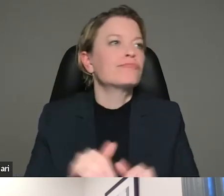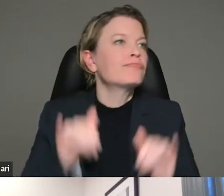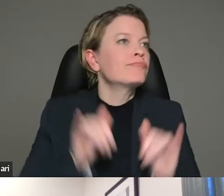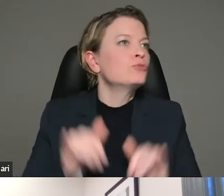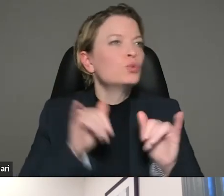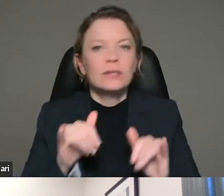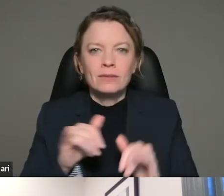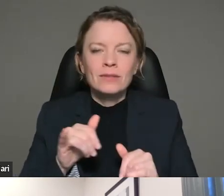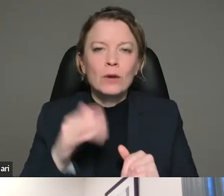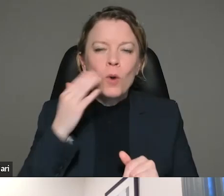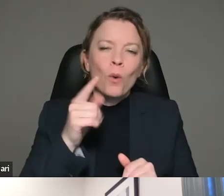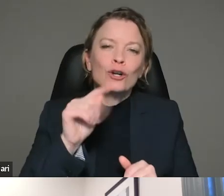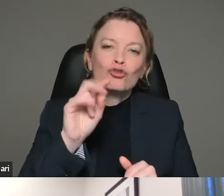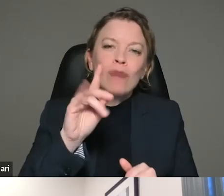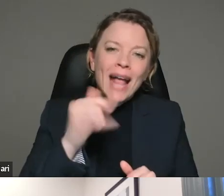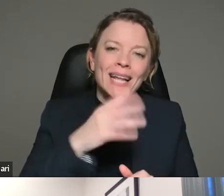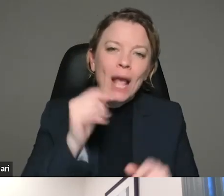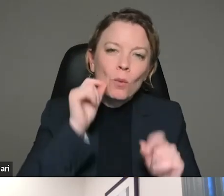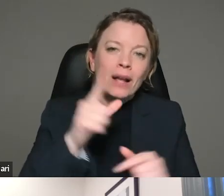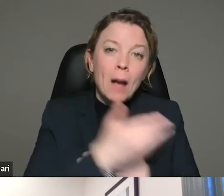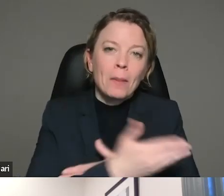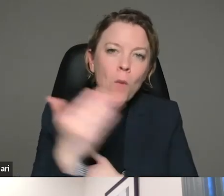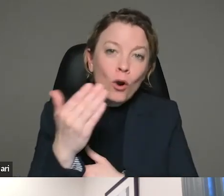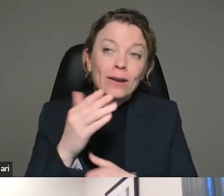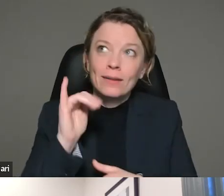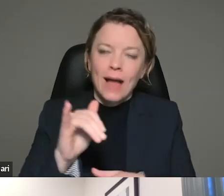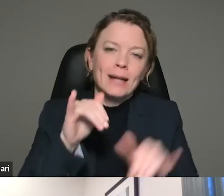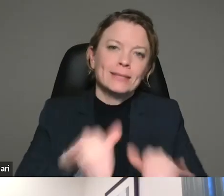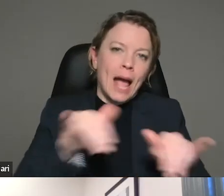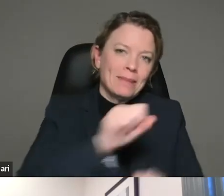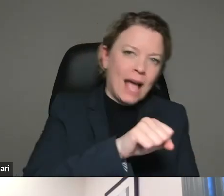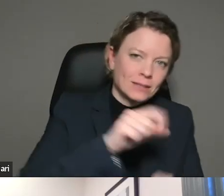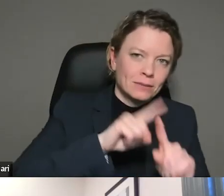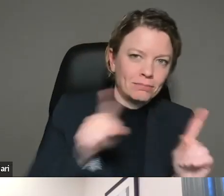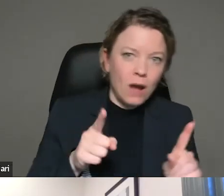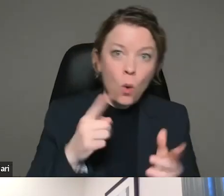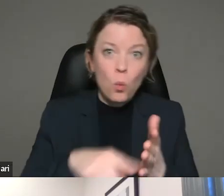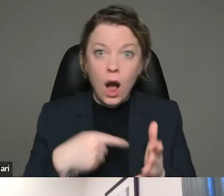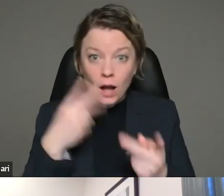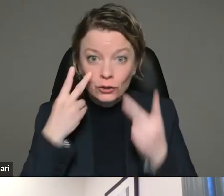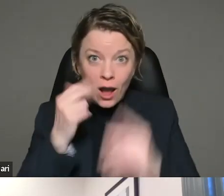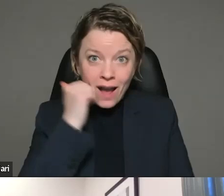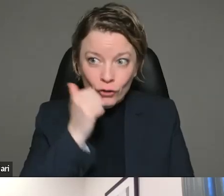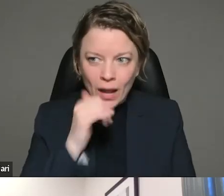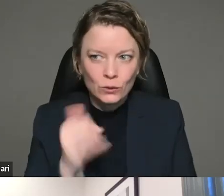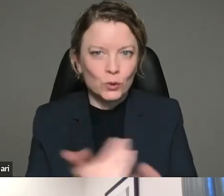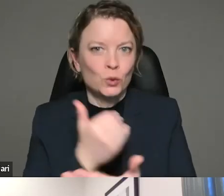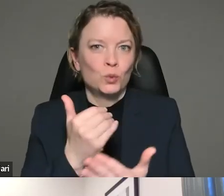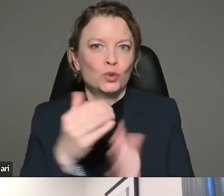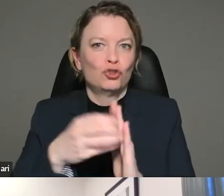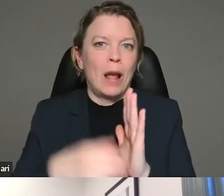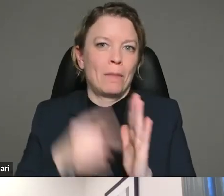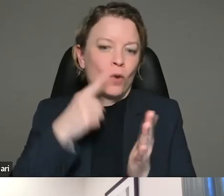and waking up at the same time was routine. But what I walked into every day was, you know, a new chapter of what was